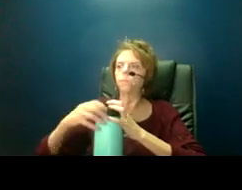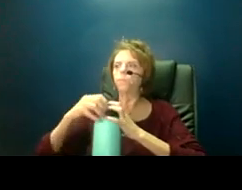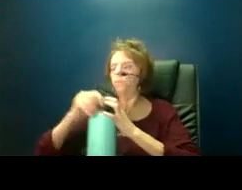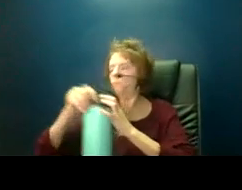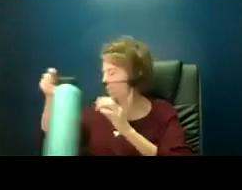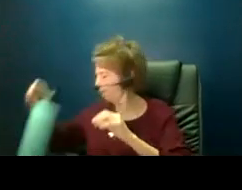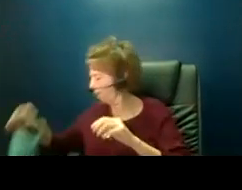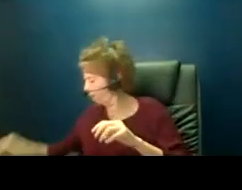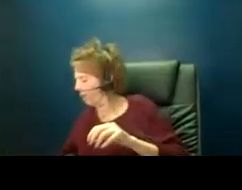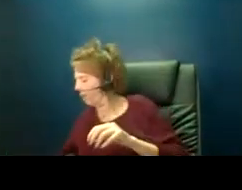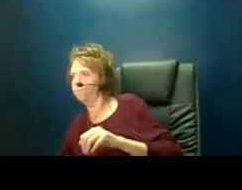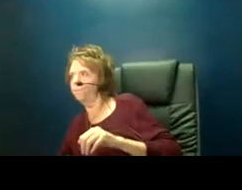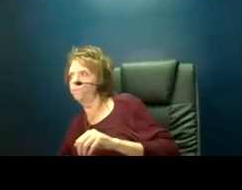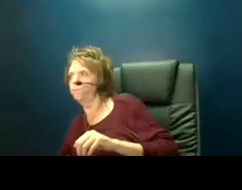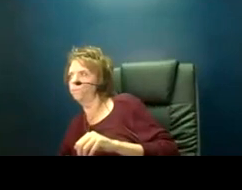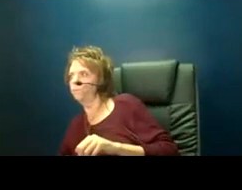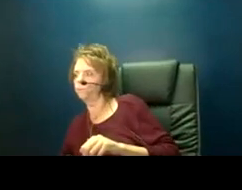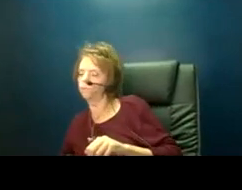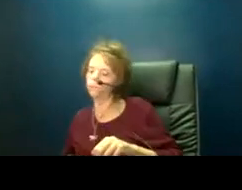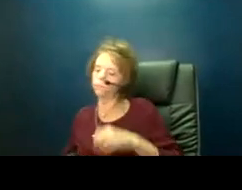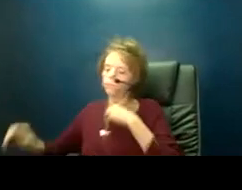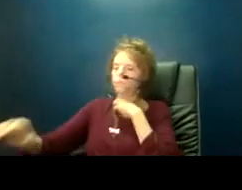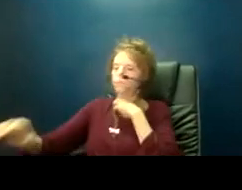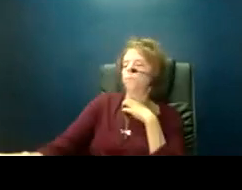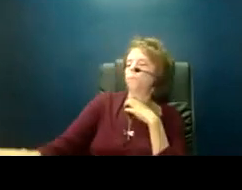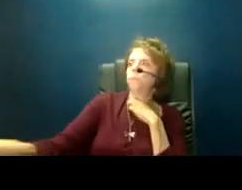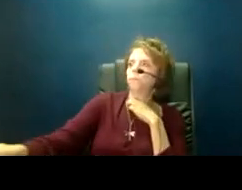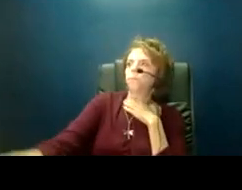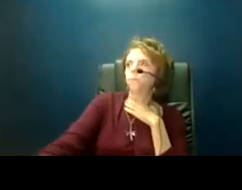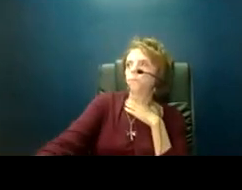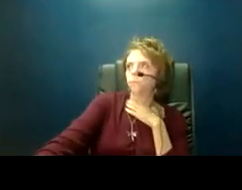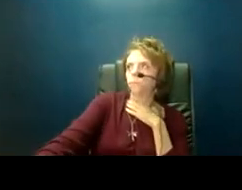Rob, you have a couple of questions in the chat box.